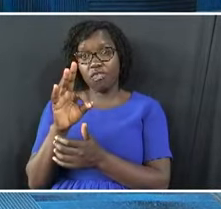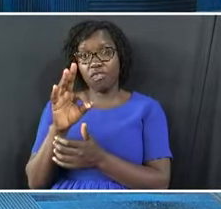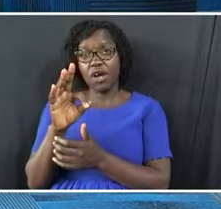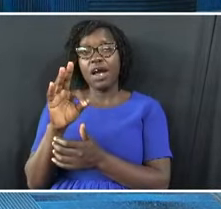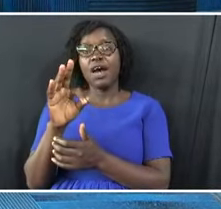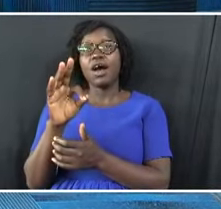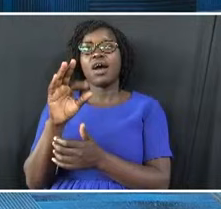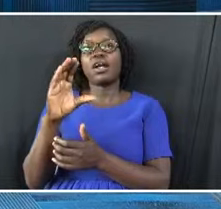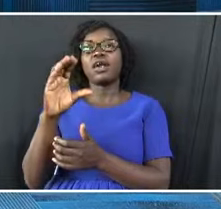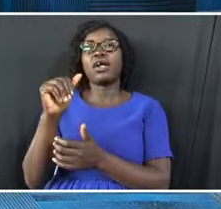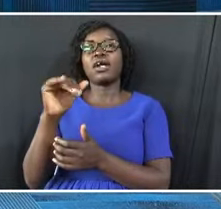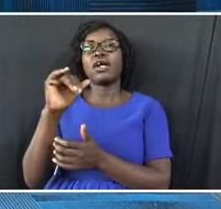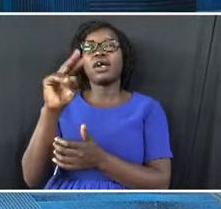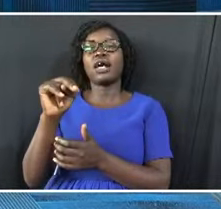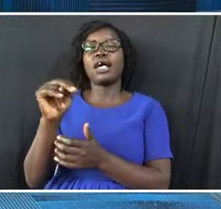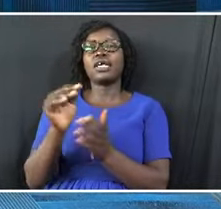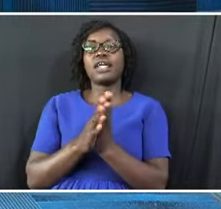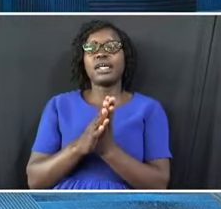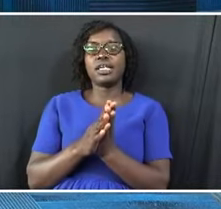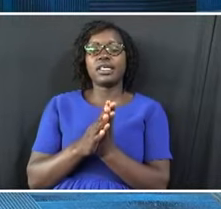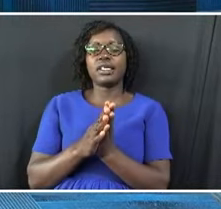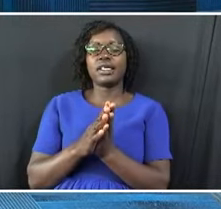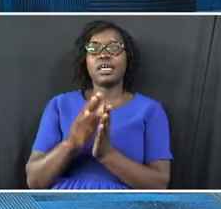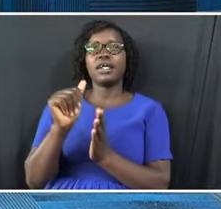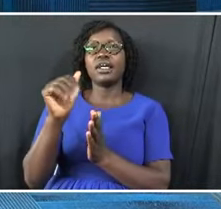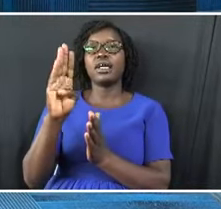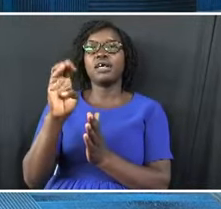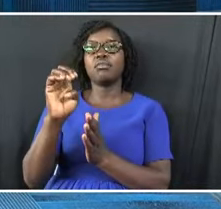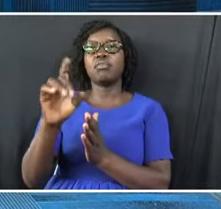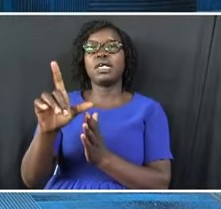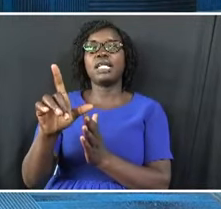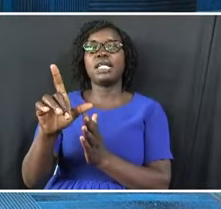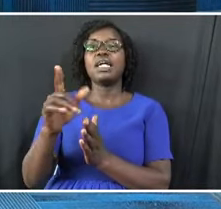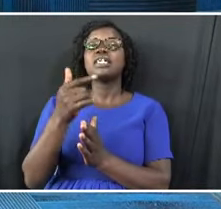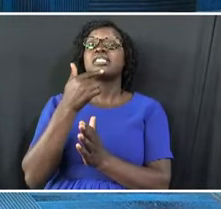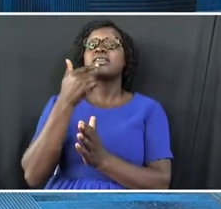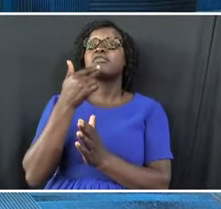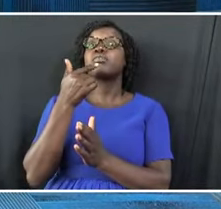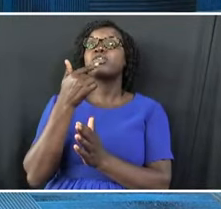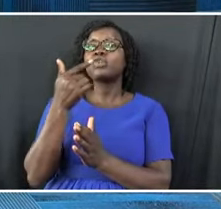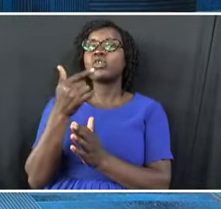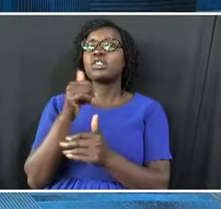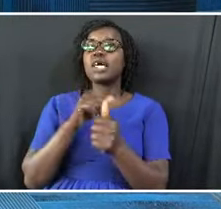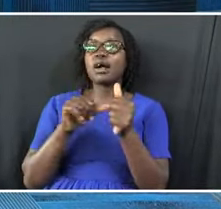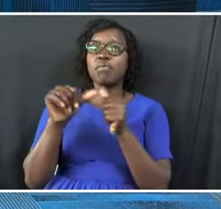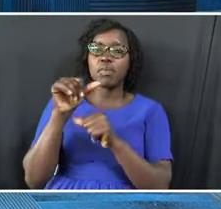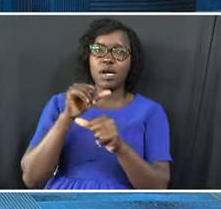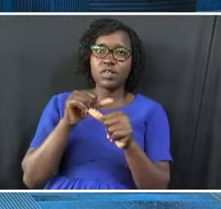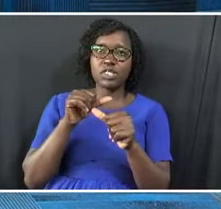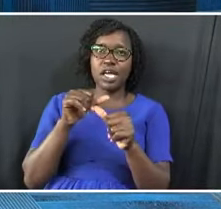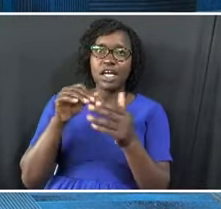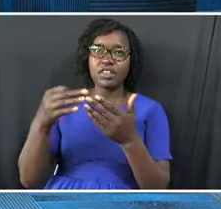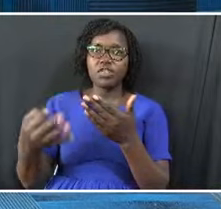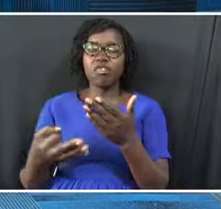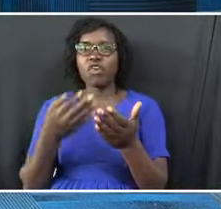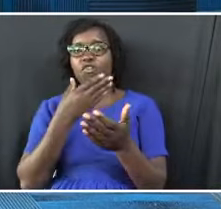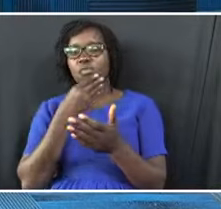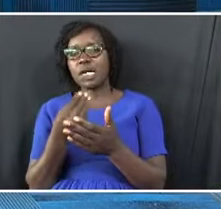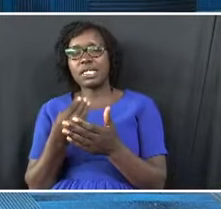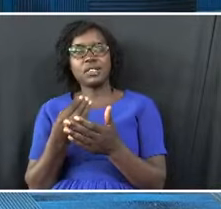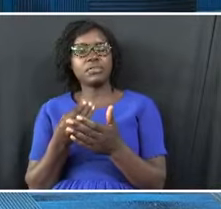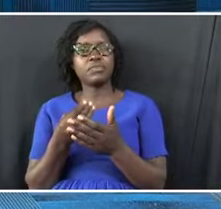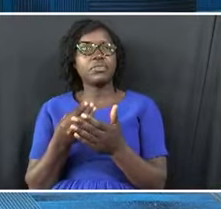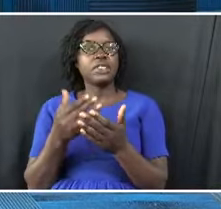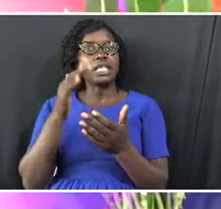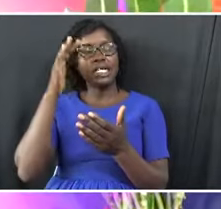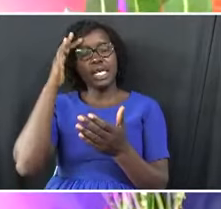and Cain, they had told, they have been told about the fall of man. I